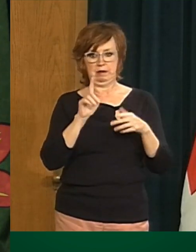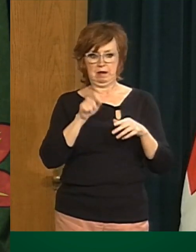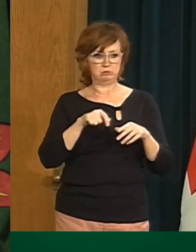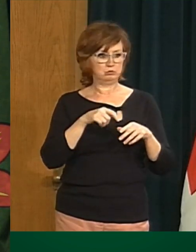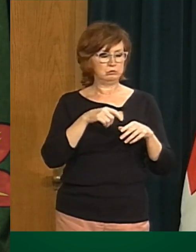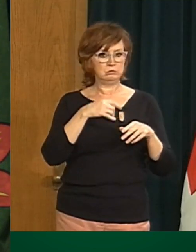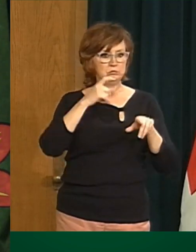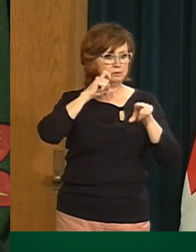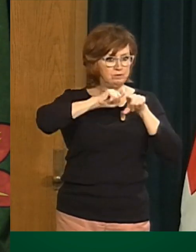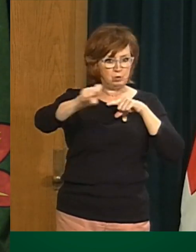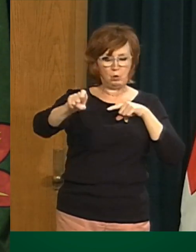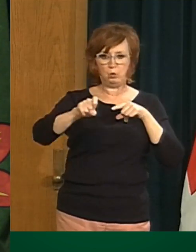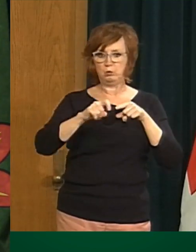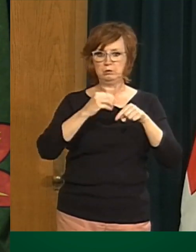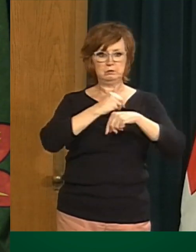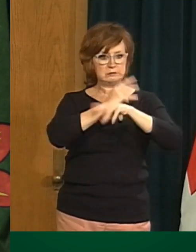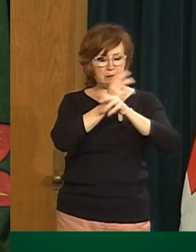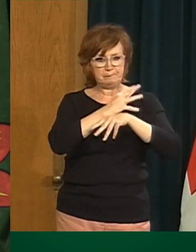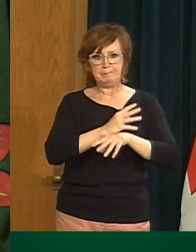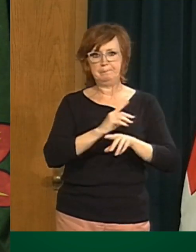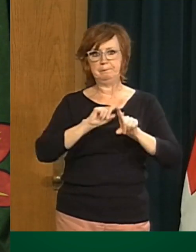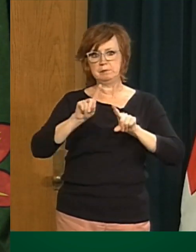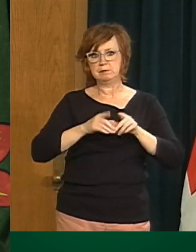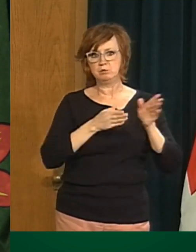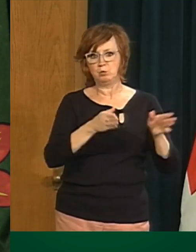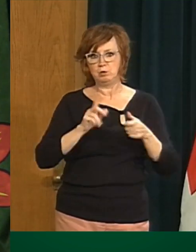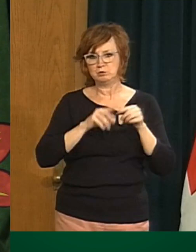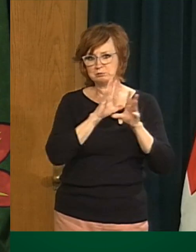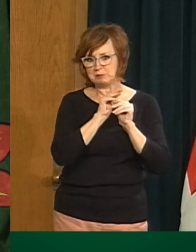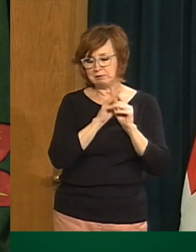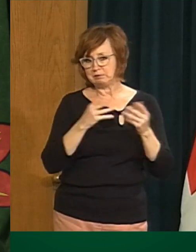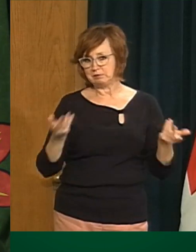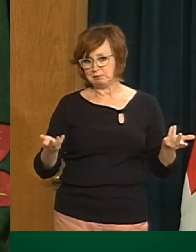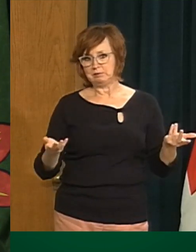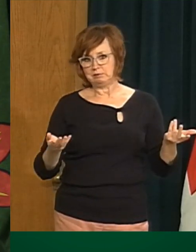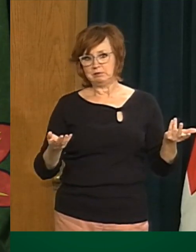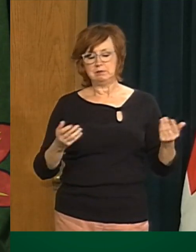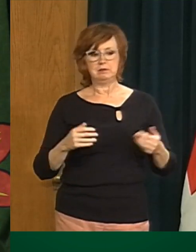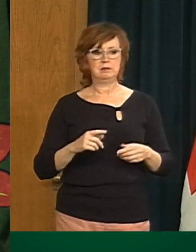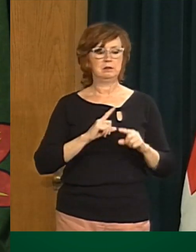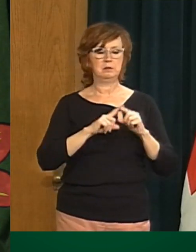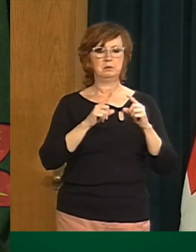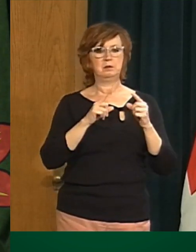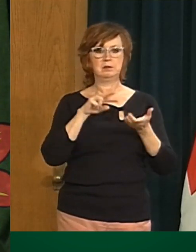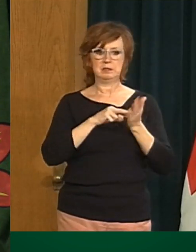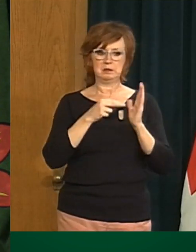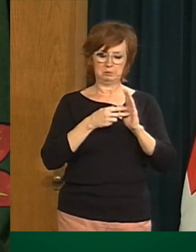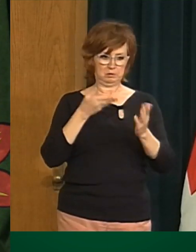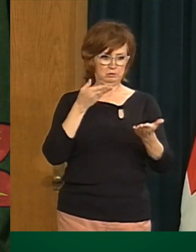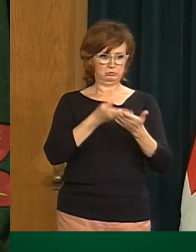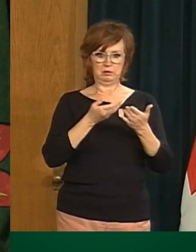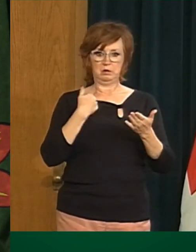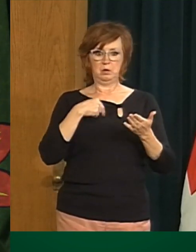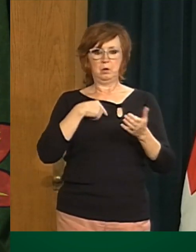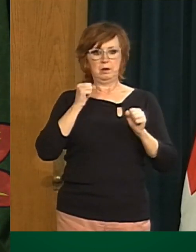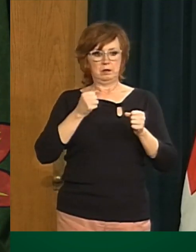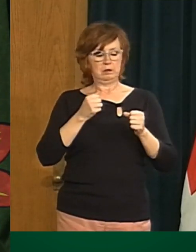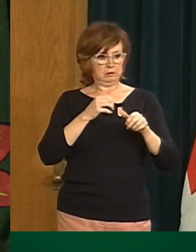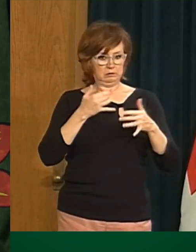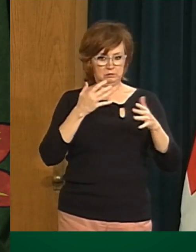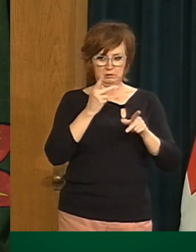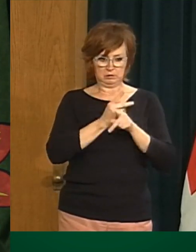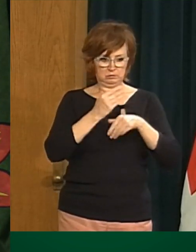it shows that businesses and workplaces can operate safely without increasing the spread of COVID-19. And that's